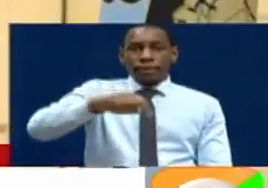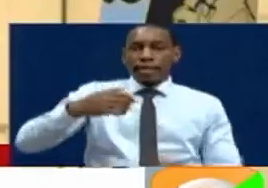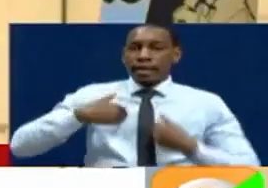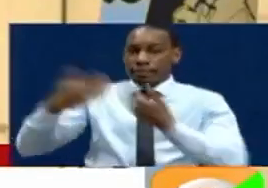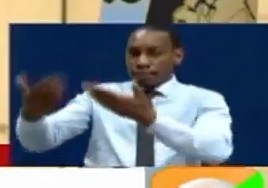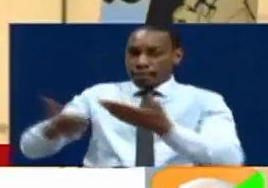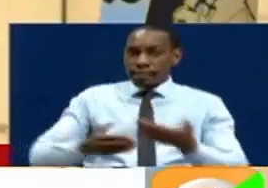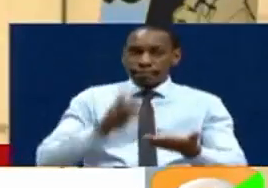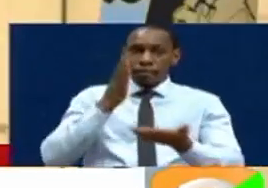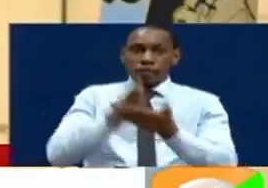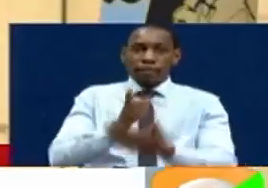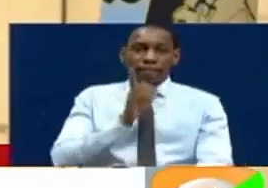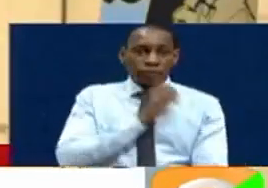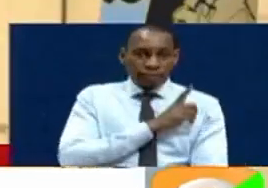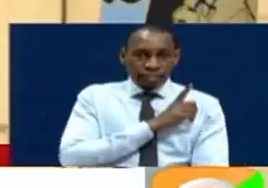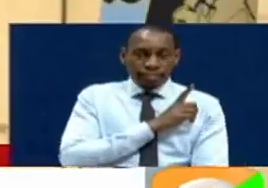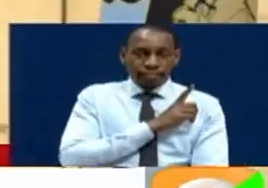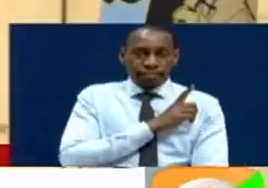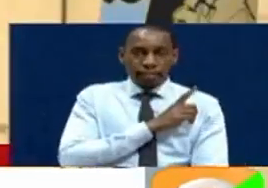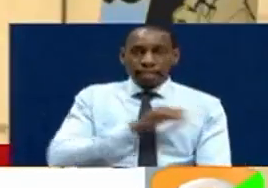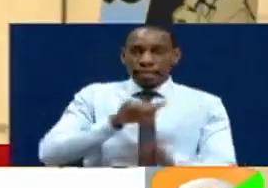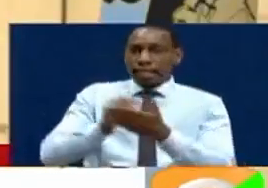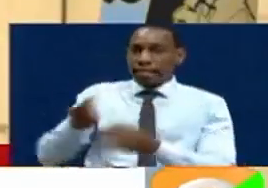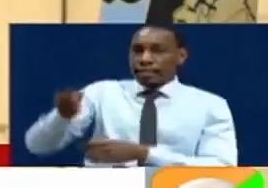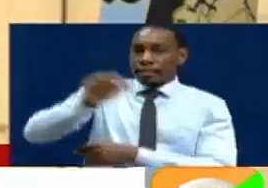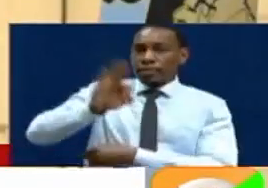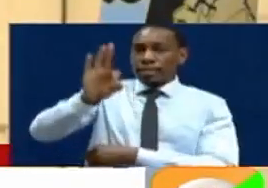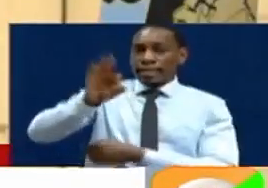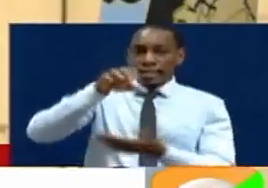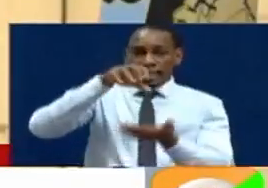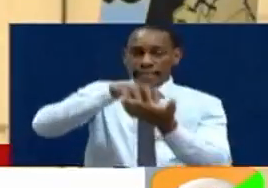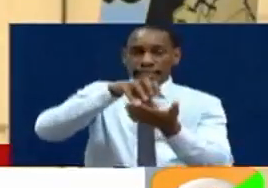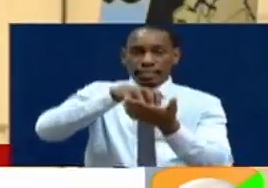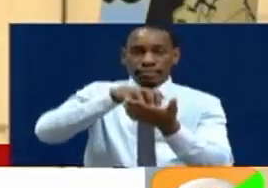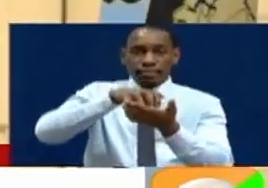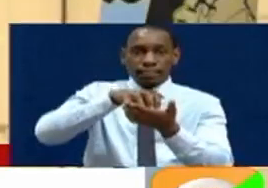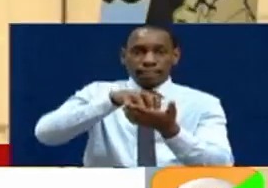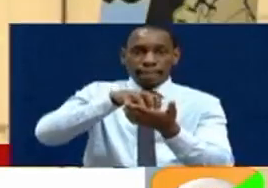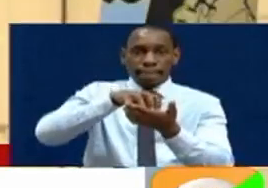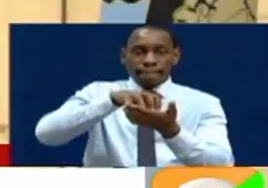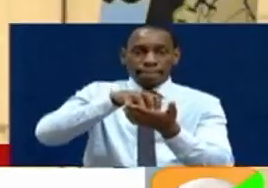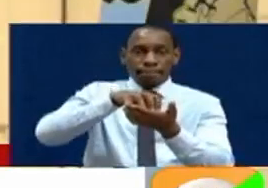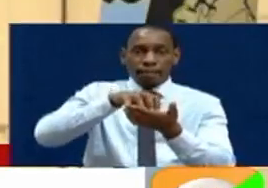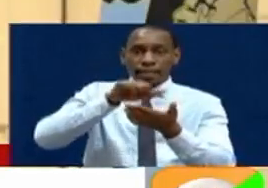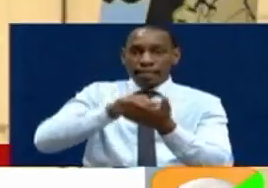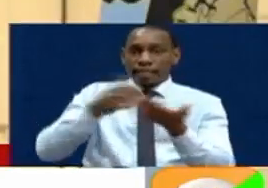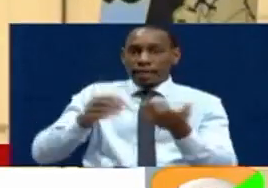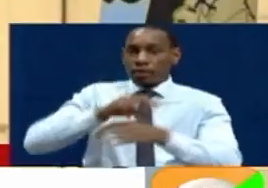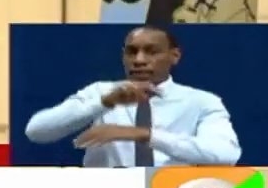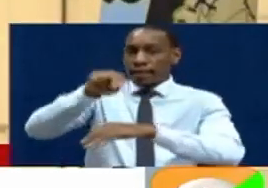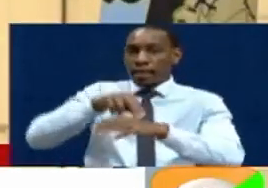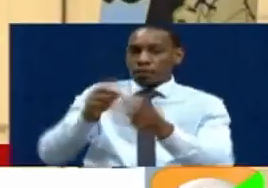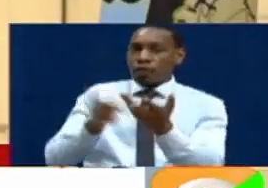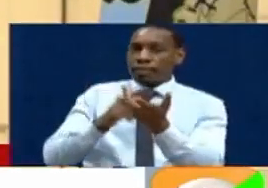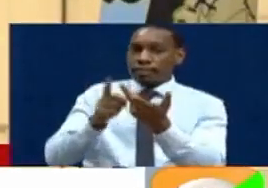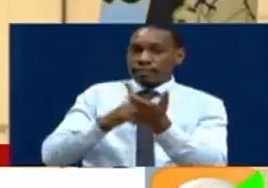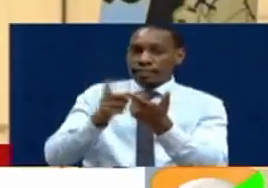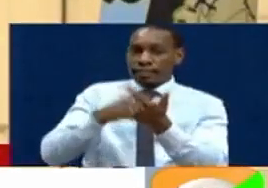received confirmation of an additional 3 cases, bringing our national